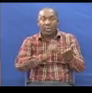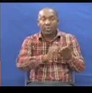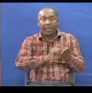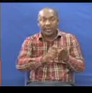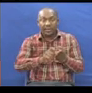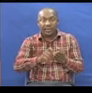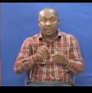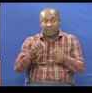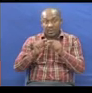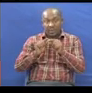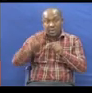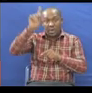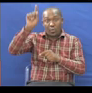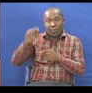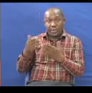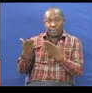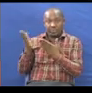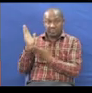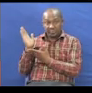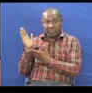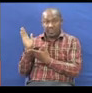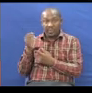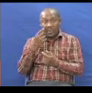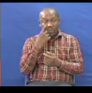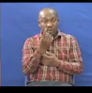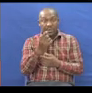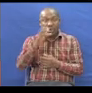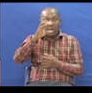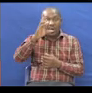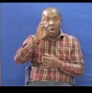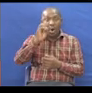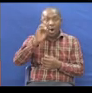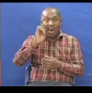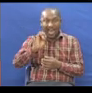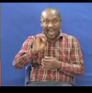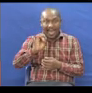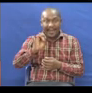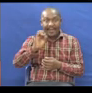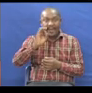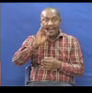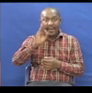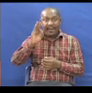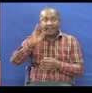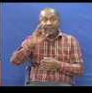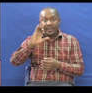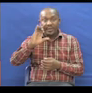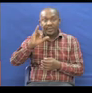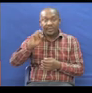For example, we saw when the coefficients of the terms are